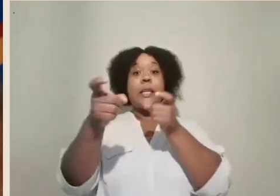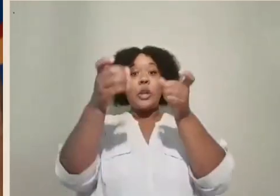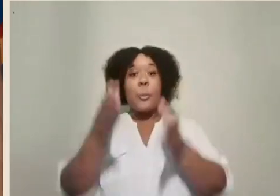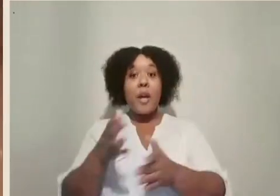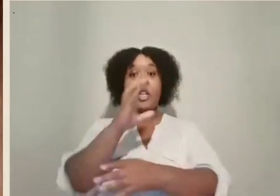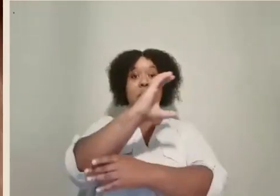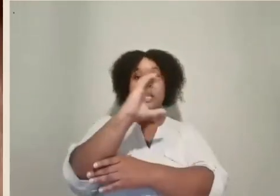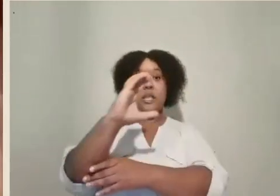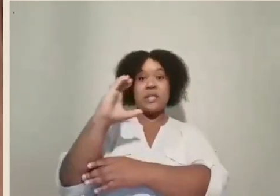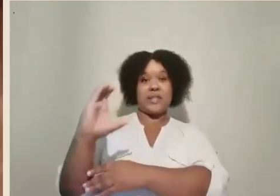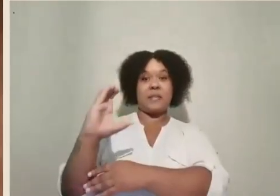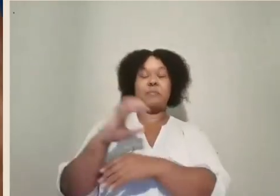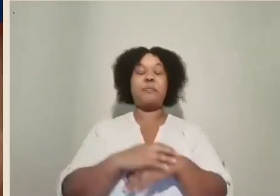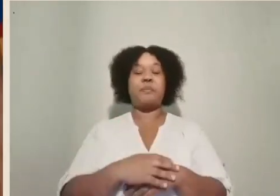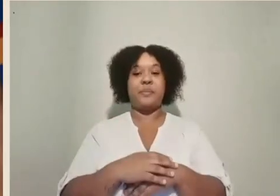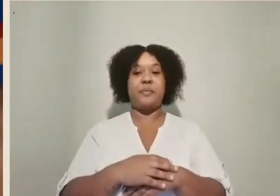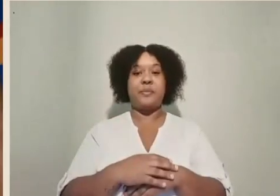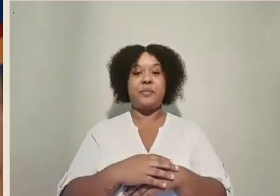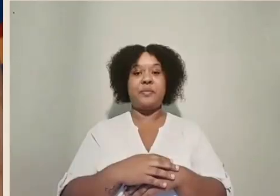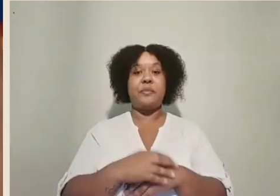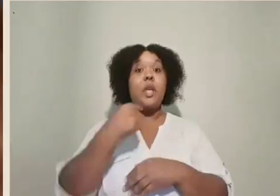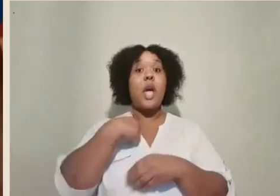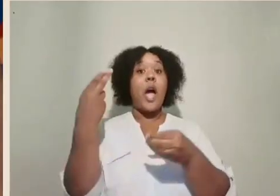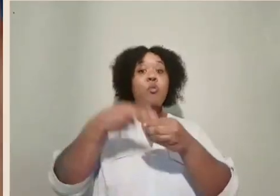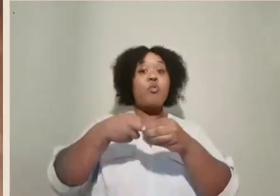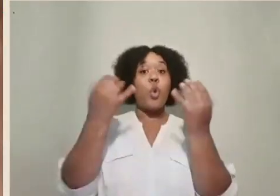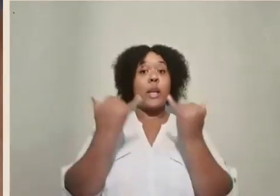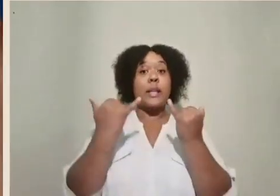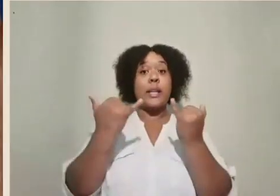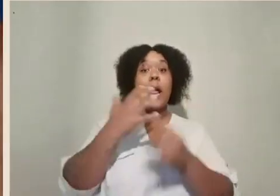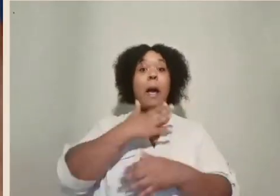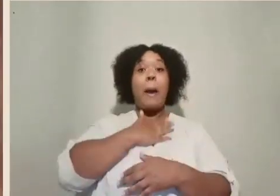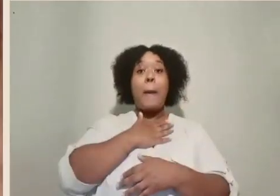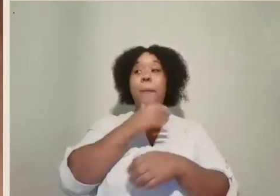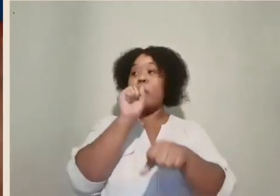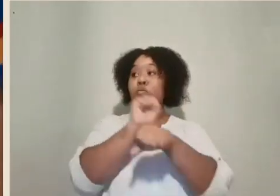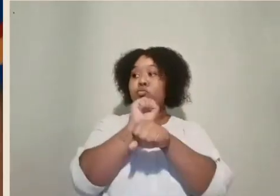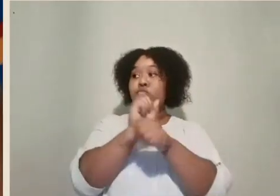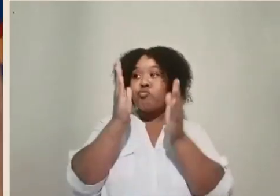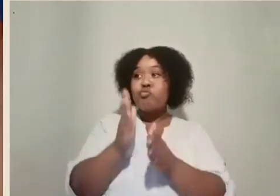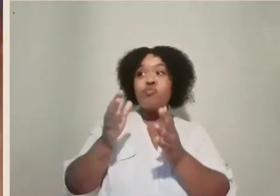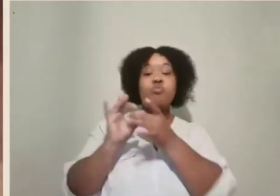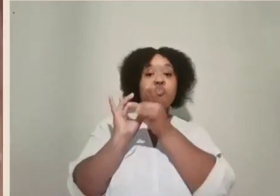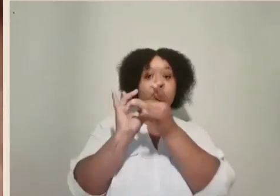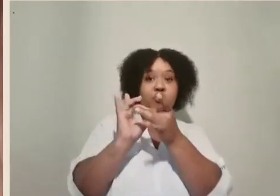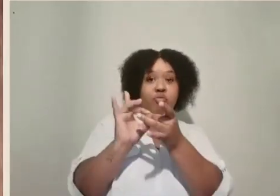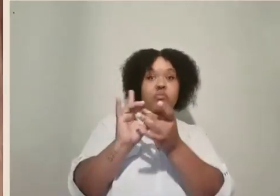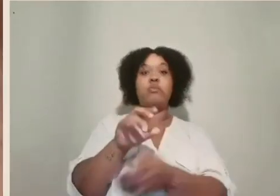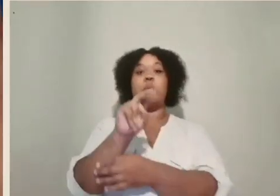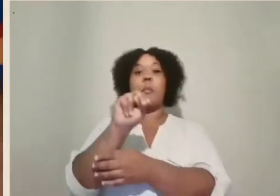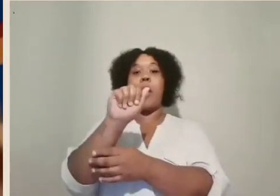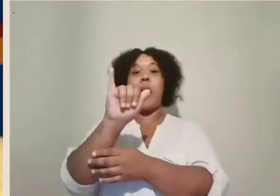at Cross Cultural Communications. I am joined today by my colleague, Naisel Zavala, our Program